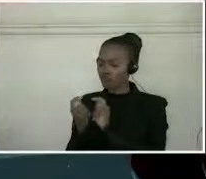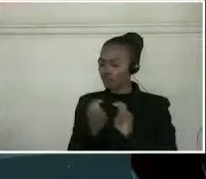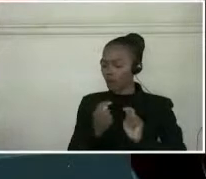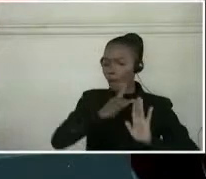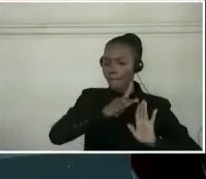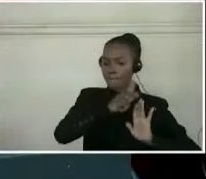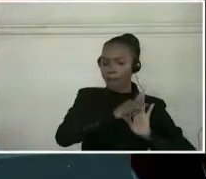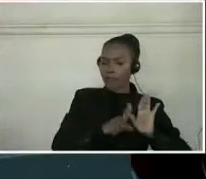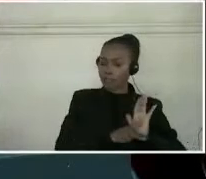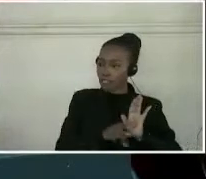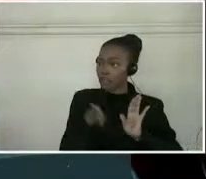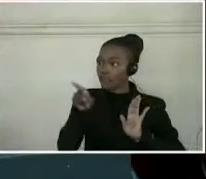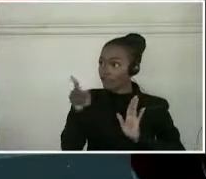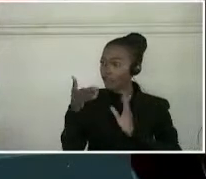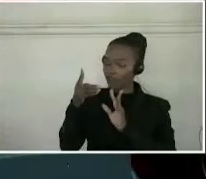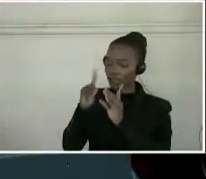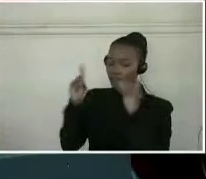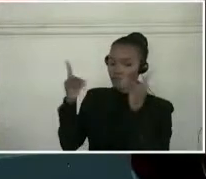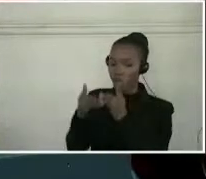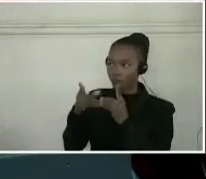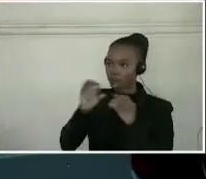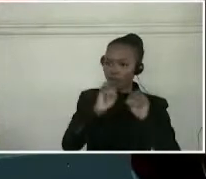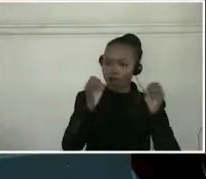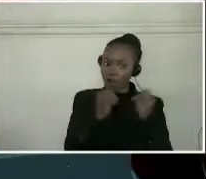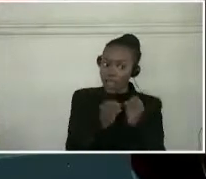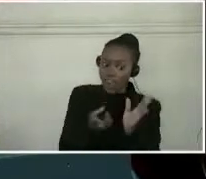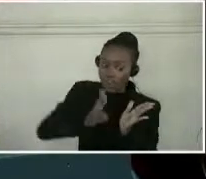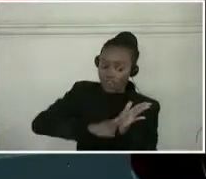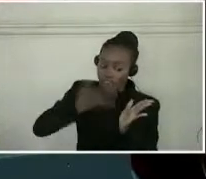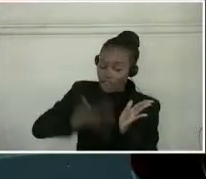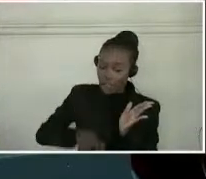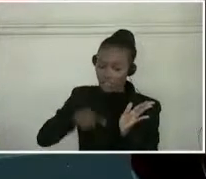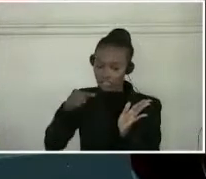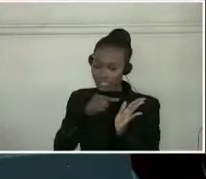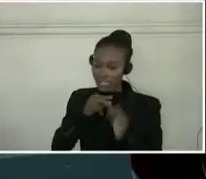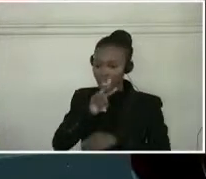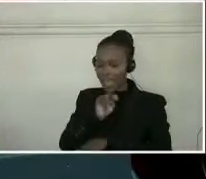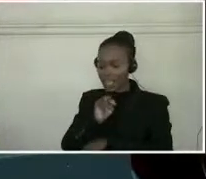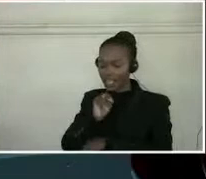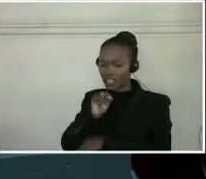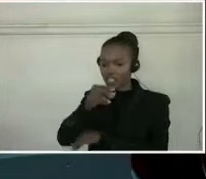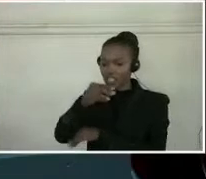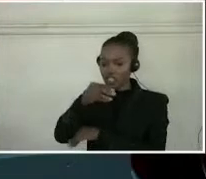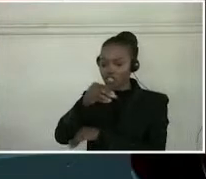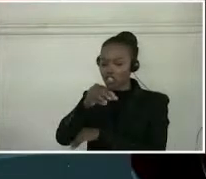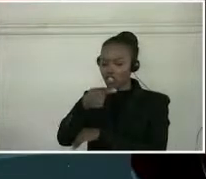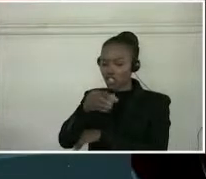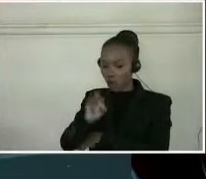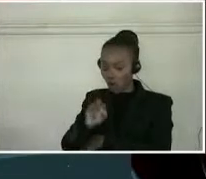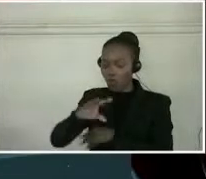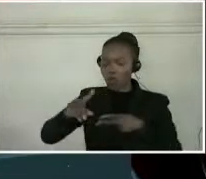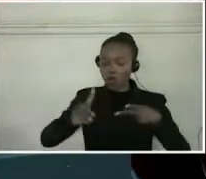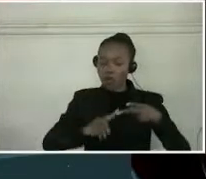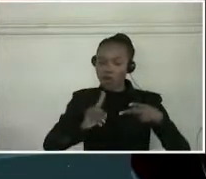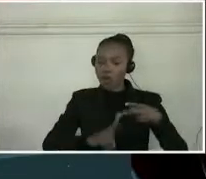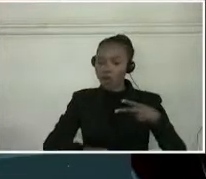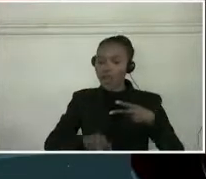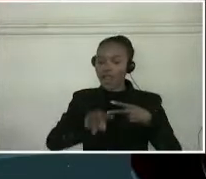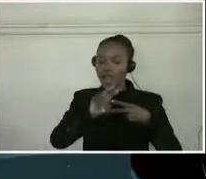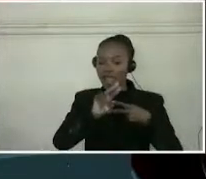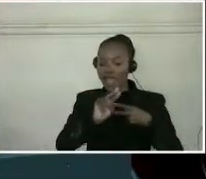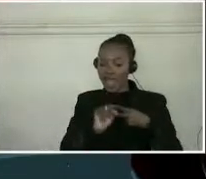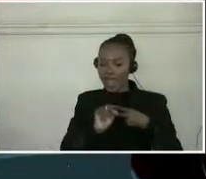department to organizations registered as non-profits non-governmental cooperatives and private